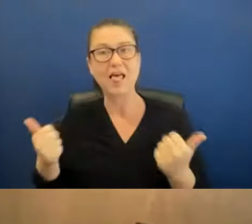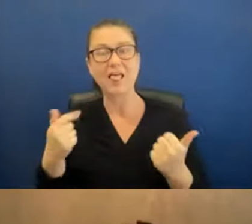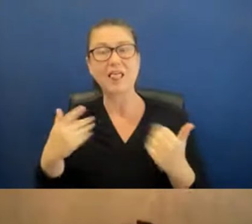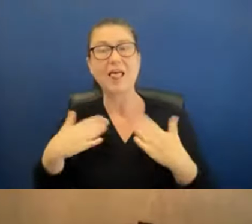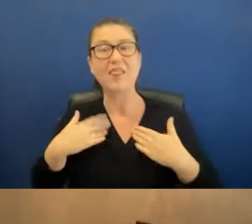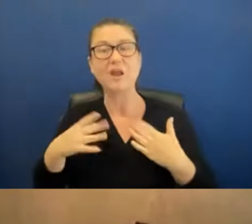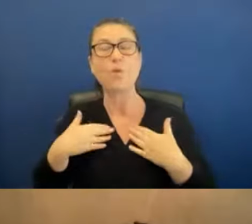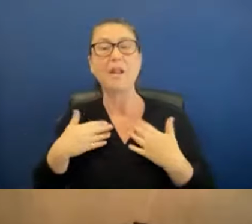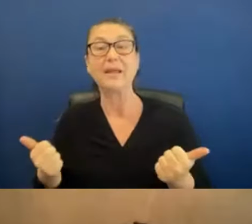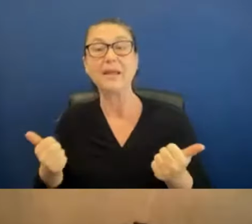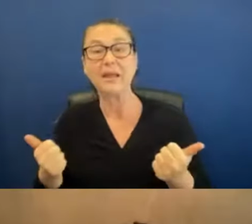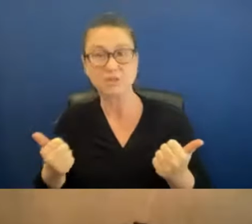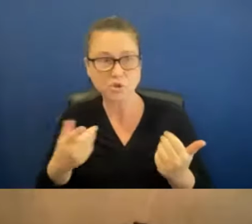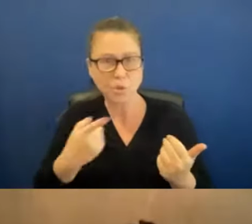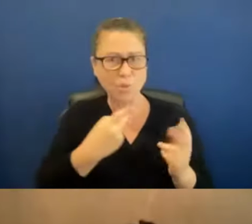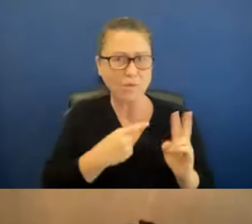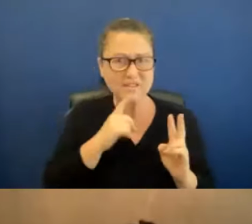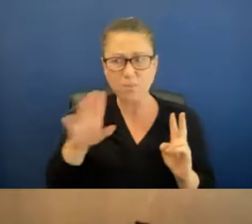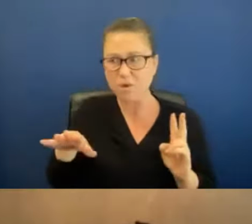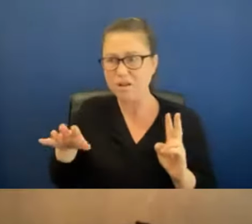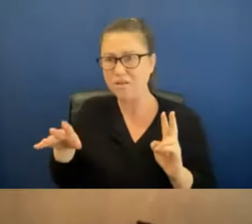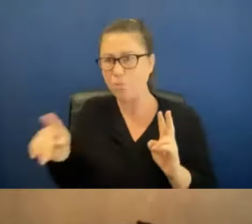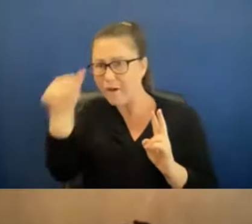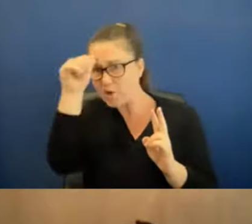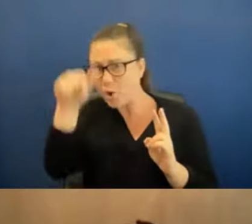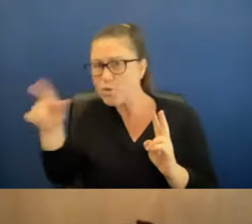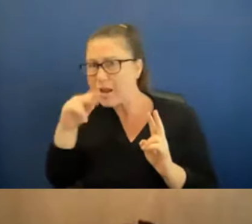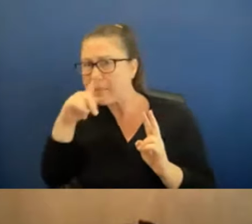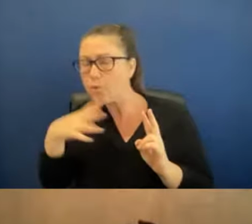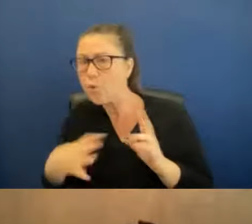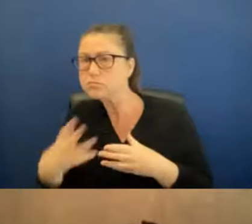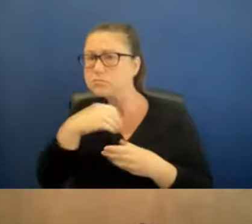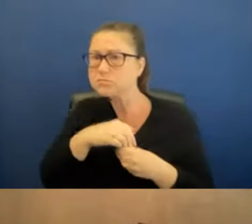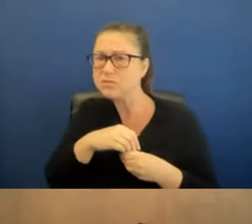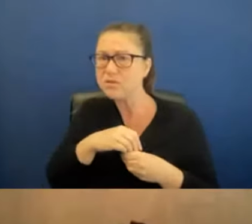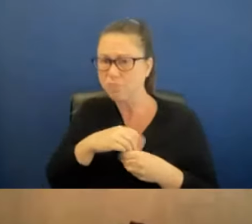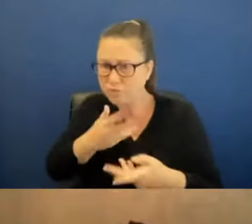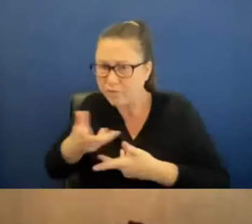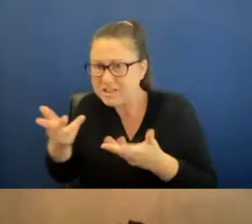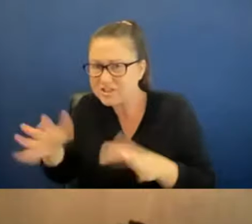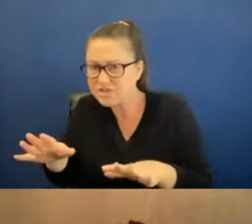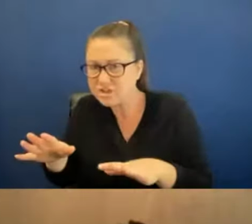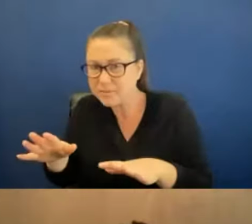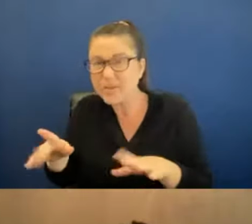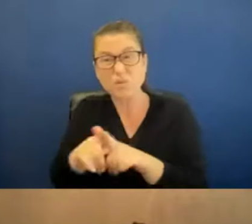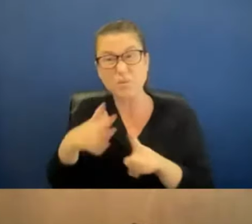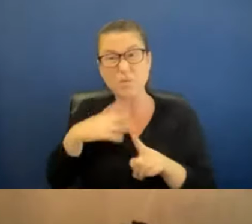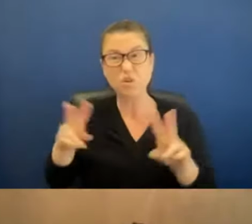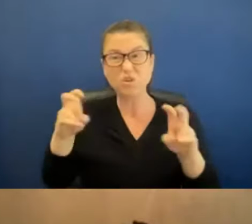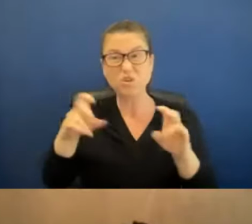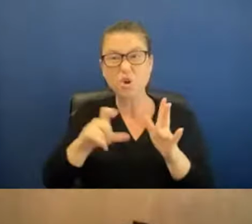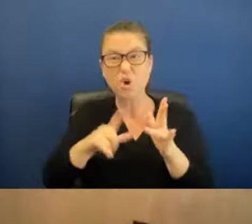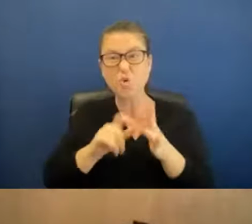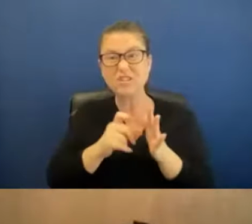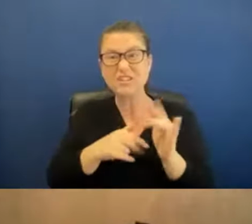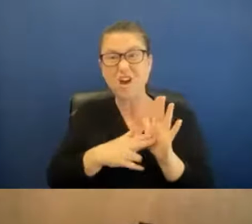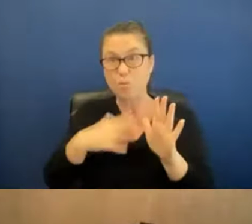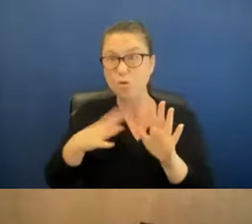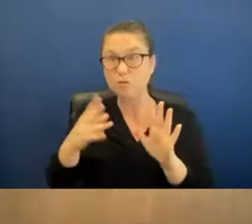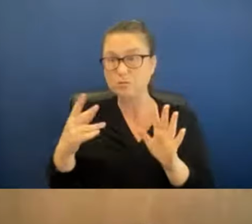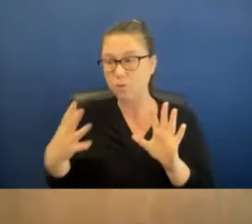we've had the conversation. We know these young people are keen to participate. Um, and we really wanted to do co-design. We really wanted to make, um,